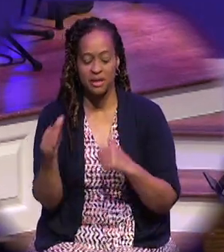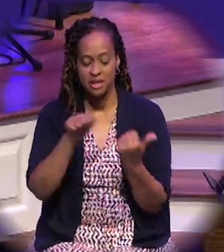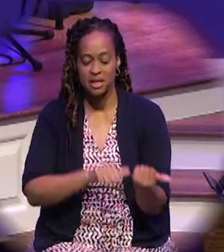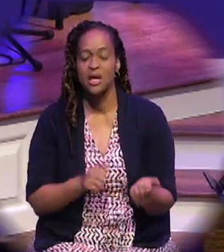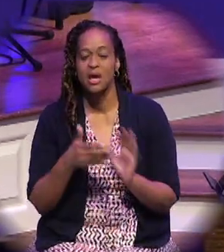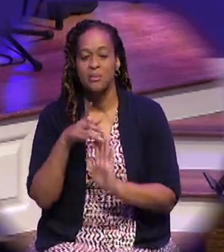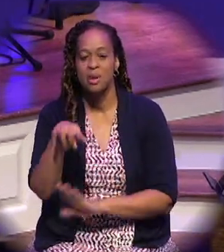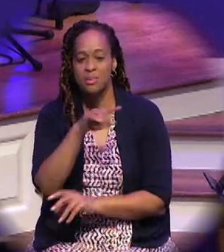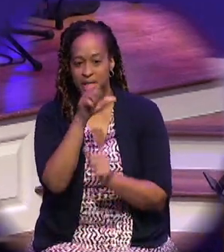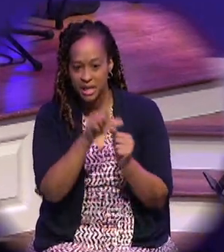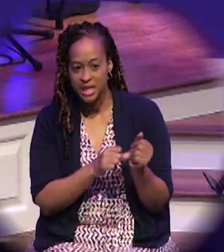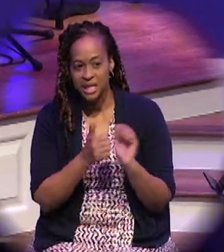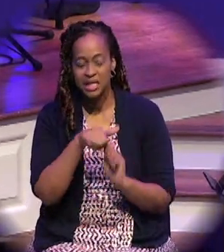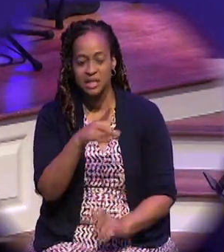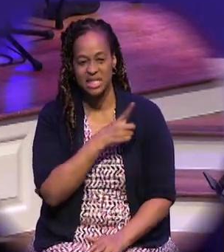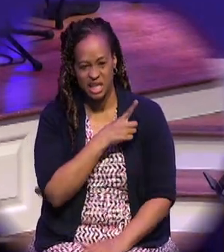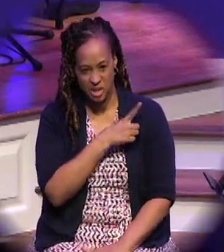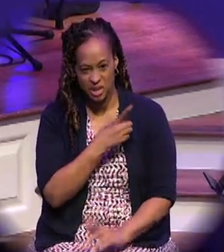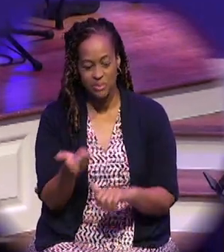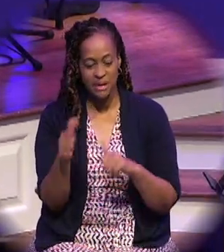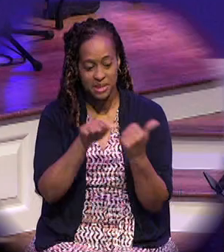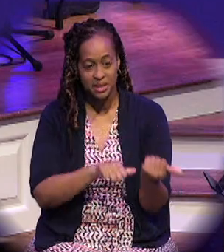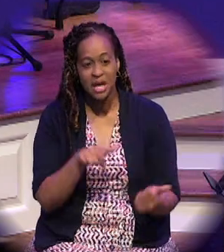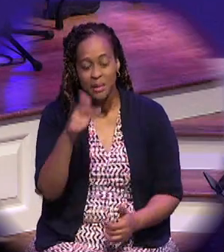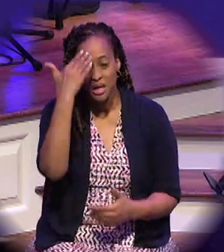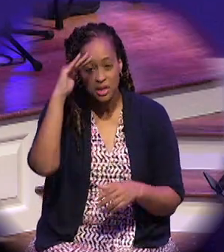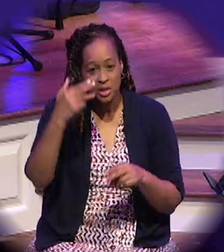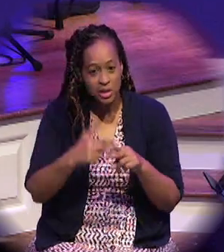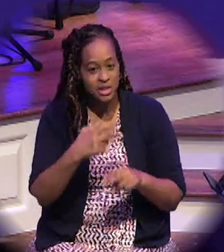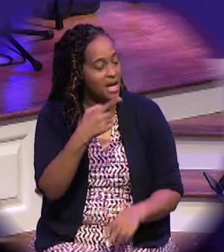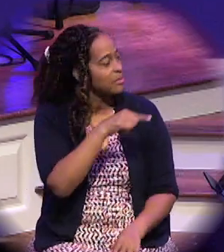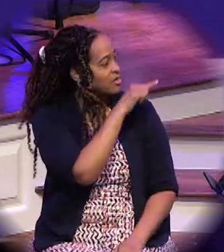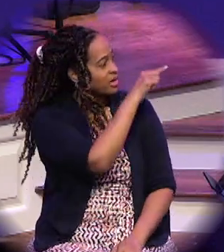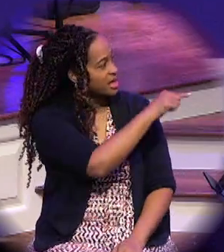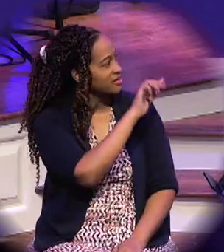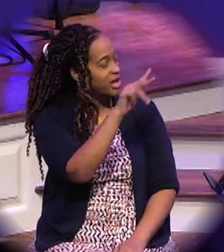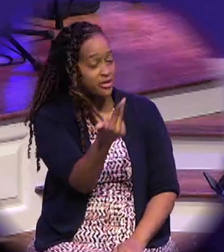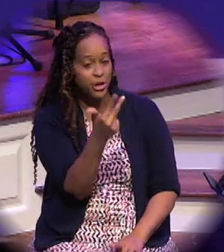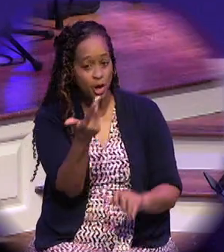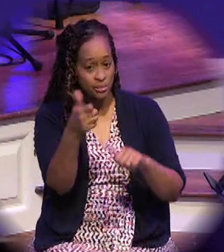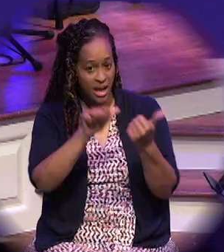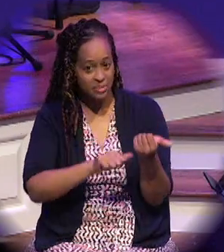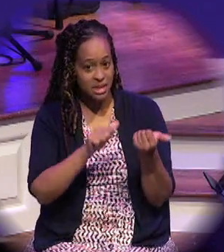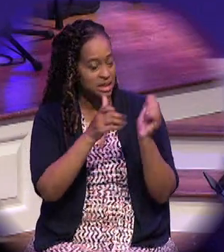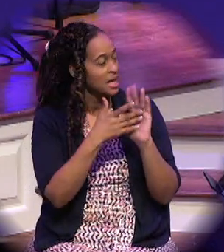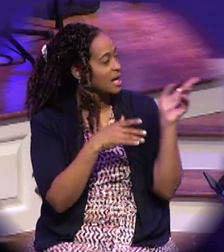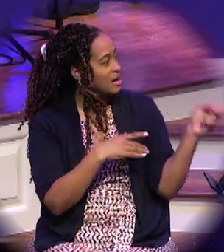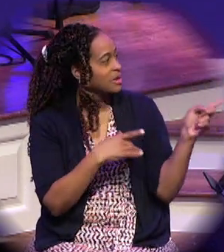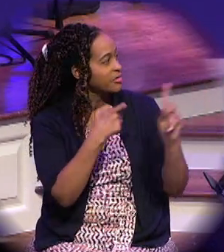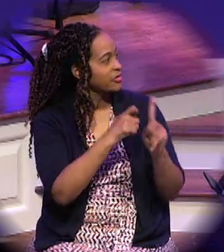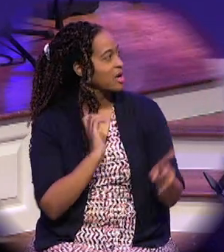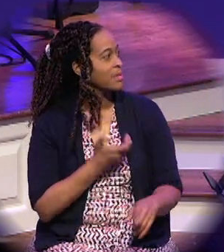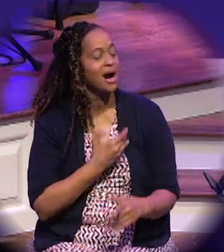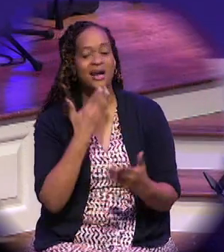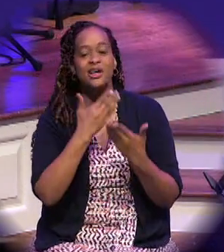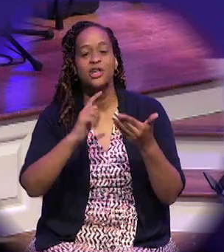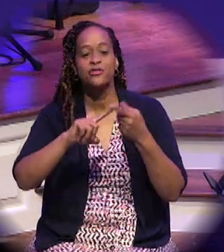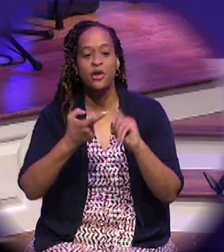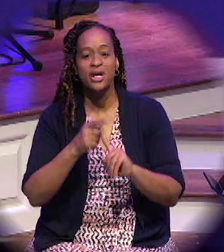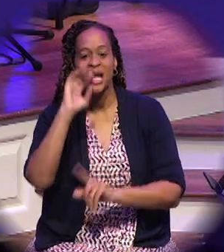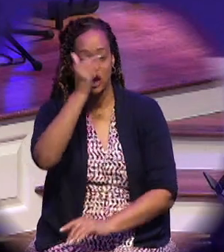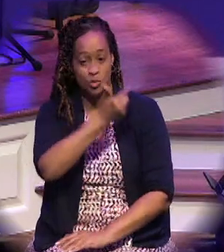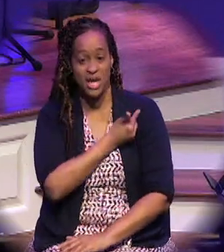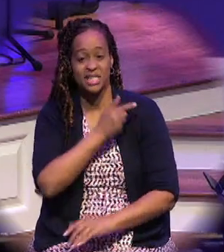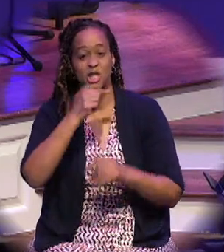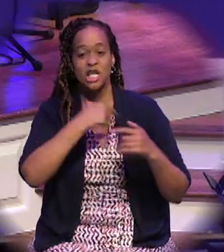by Deji's baptism. You may not have been able to hear, but that third baptism was from our good friends at Grace